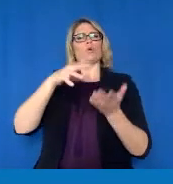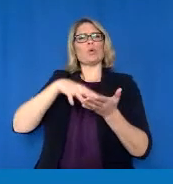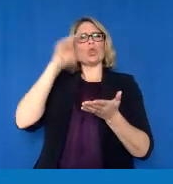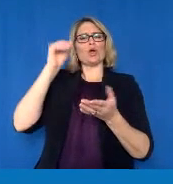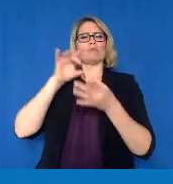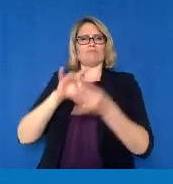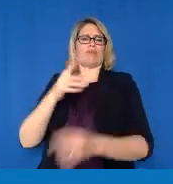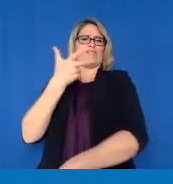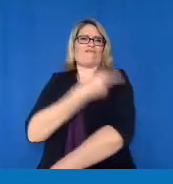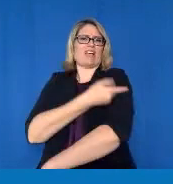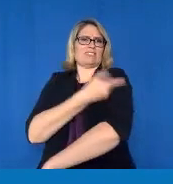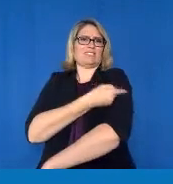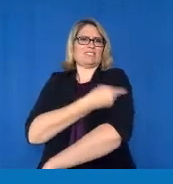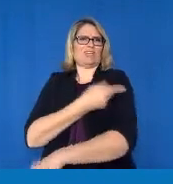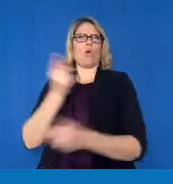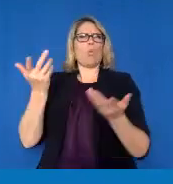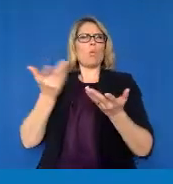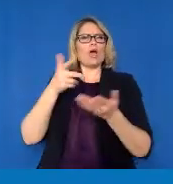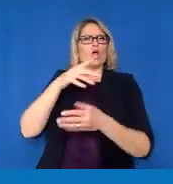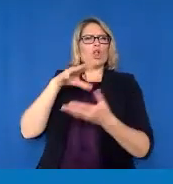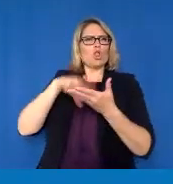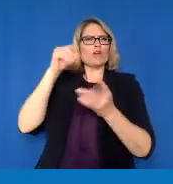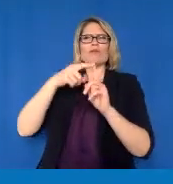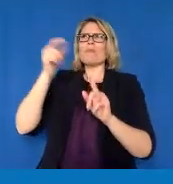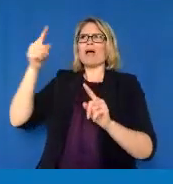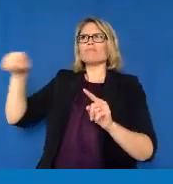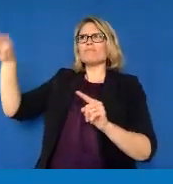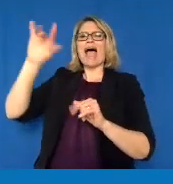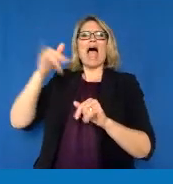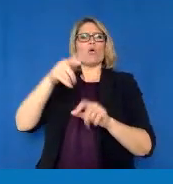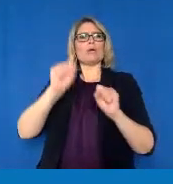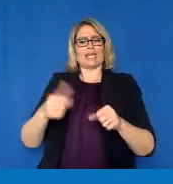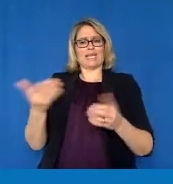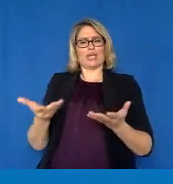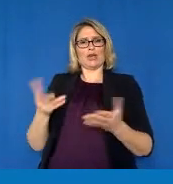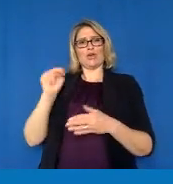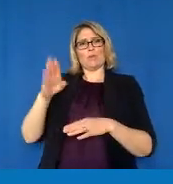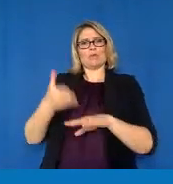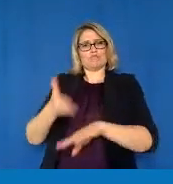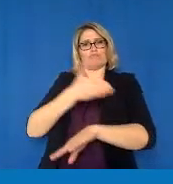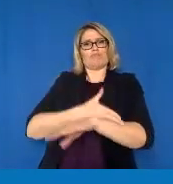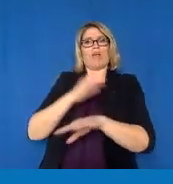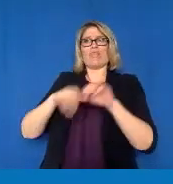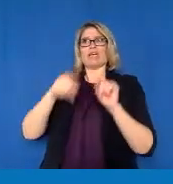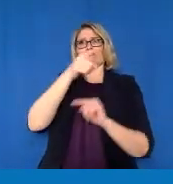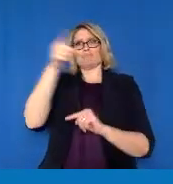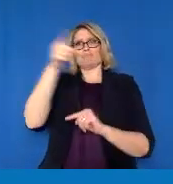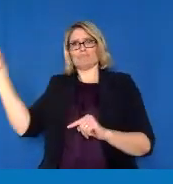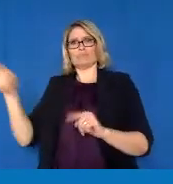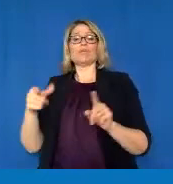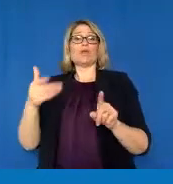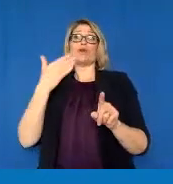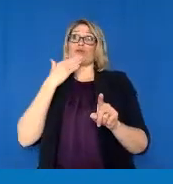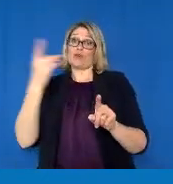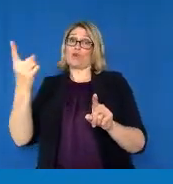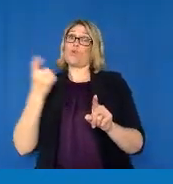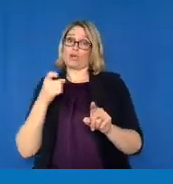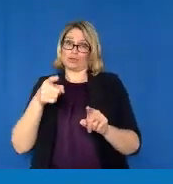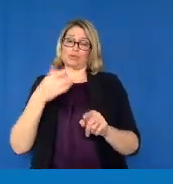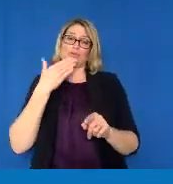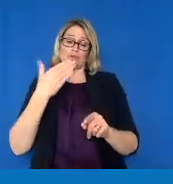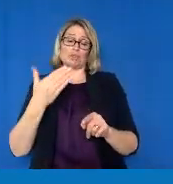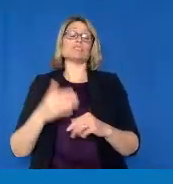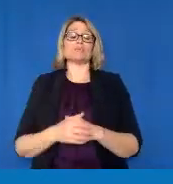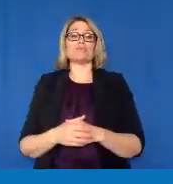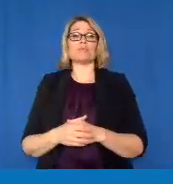vaccination campaign? What have you learned? Where do you think we can be better than other jurisdictions? That is a very good question. What we've learned